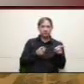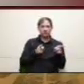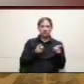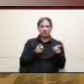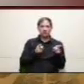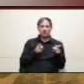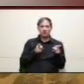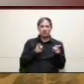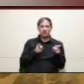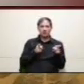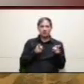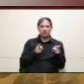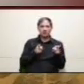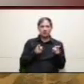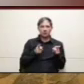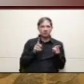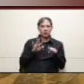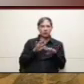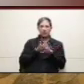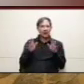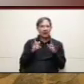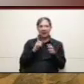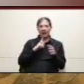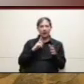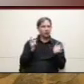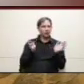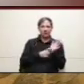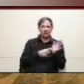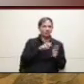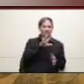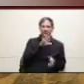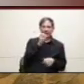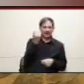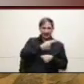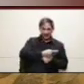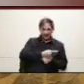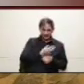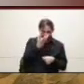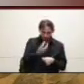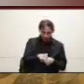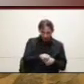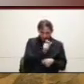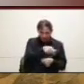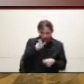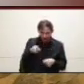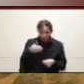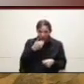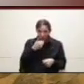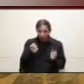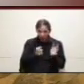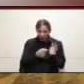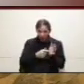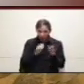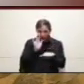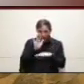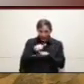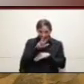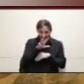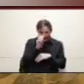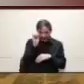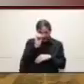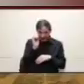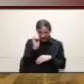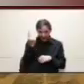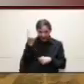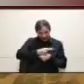councillor or an official to owe the municipality for more than 90 days. Do you have councillors and do you have officials that owe this municipality any